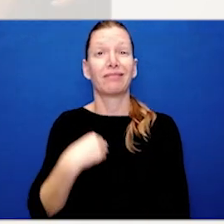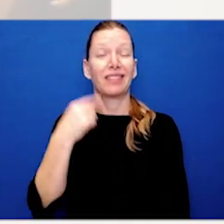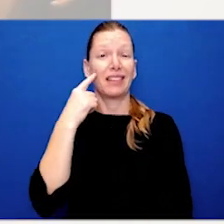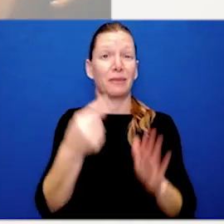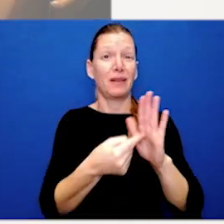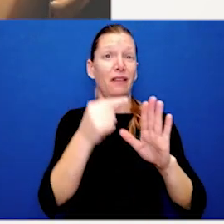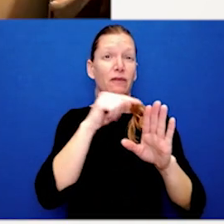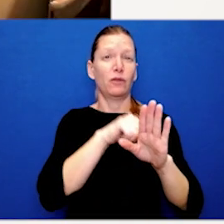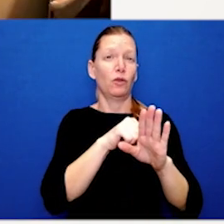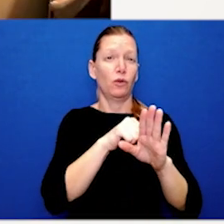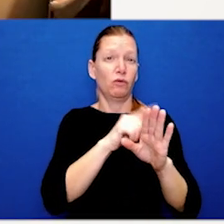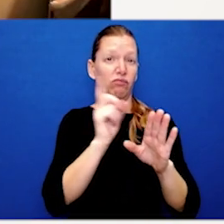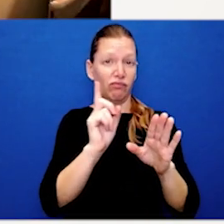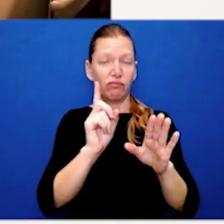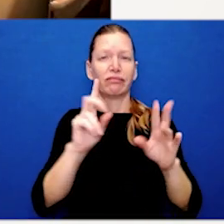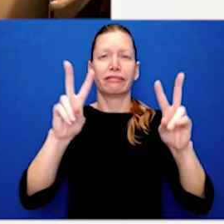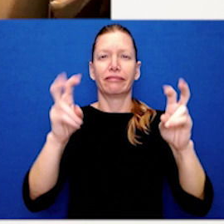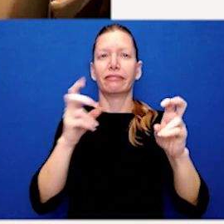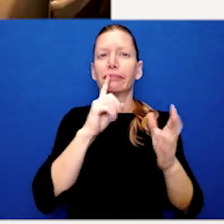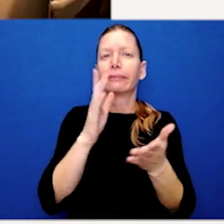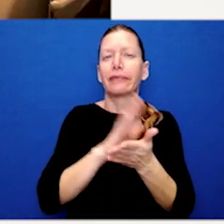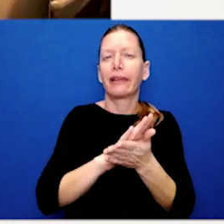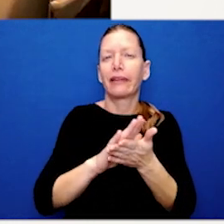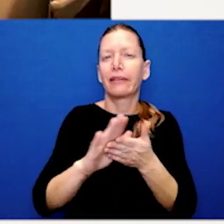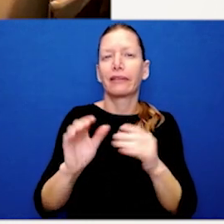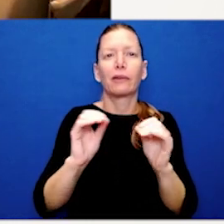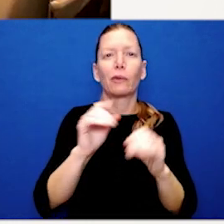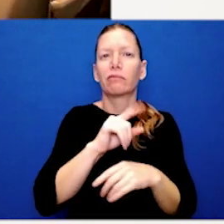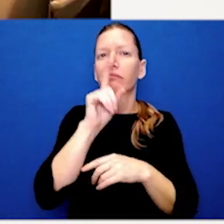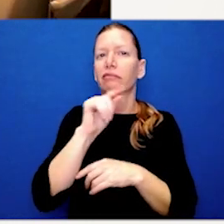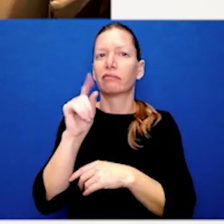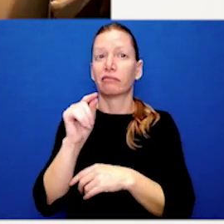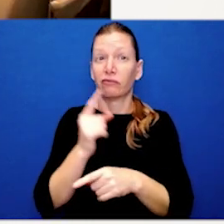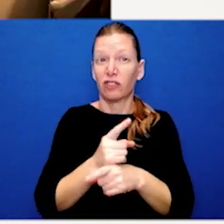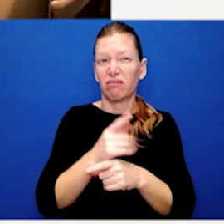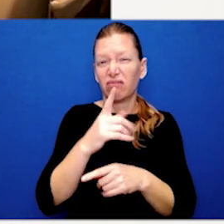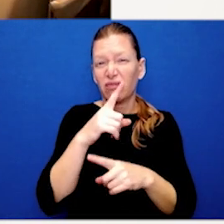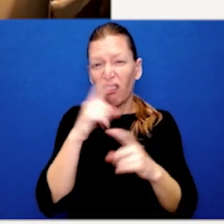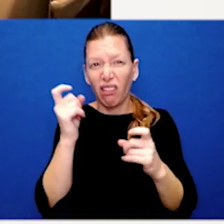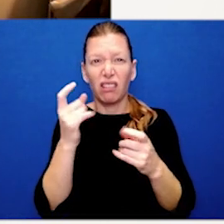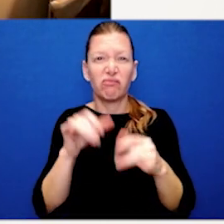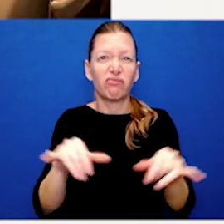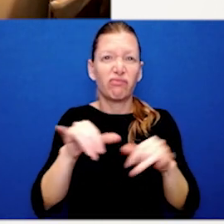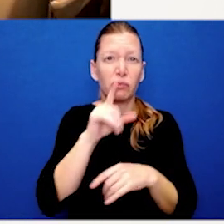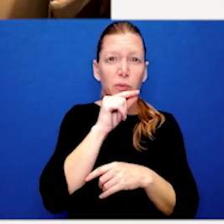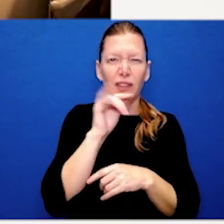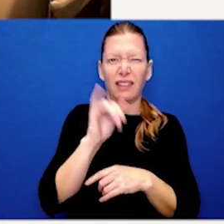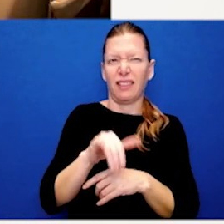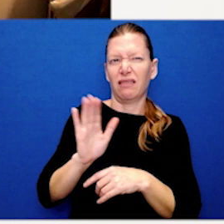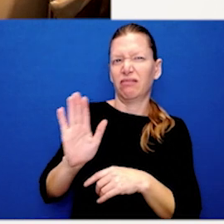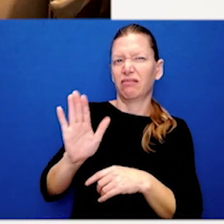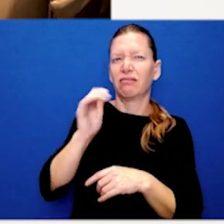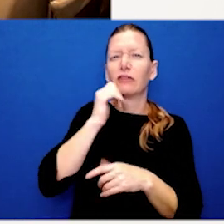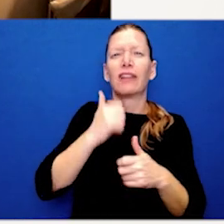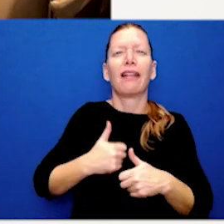I think that metaphor rests in plain unmusical, right? That an ugly customary bird, this is the detritus